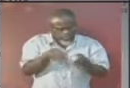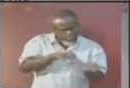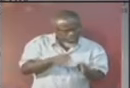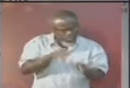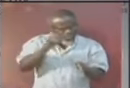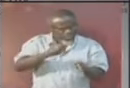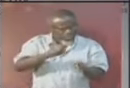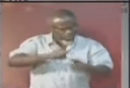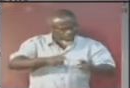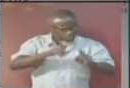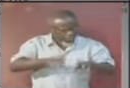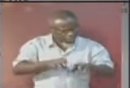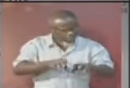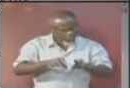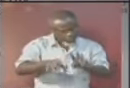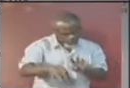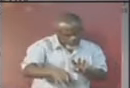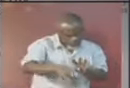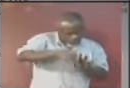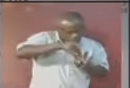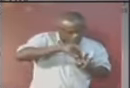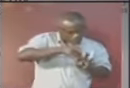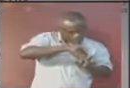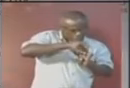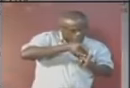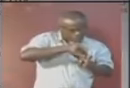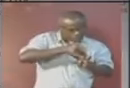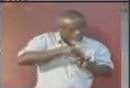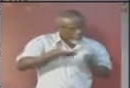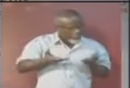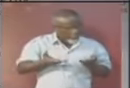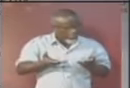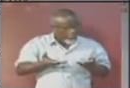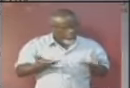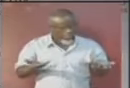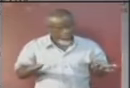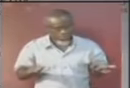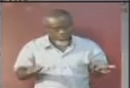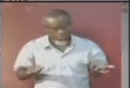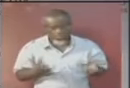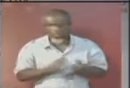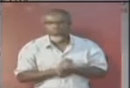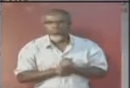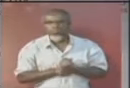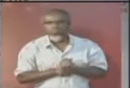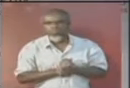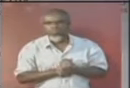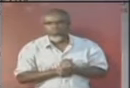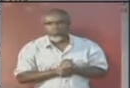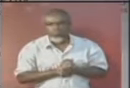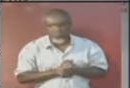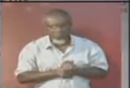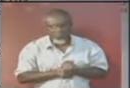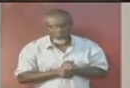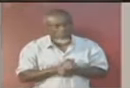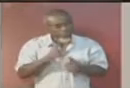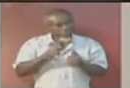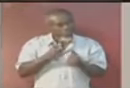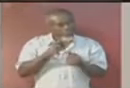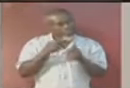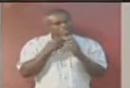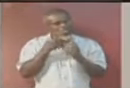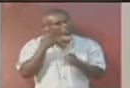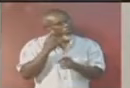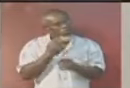the period of time that they would have been out at sea? Sure. Well, first of all, I have to correct you. Those who have asked you some